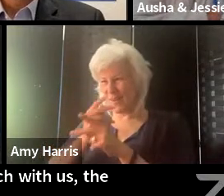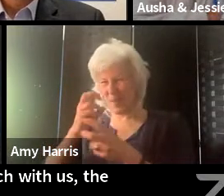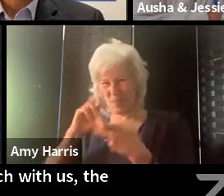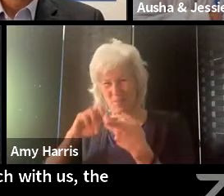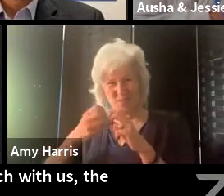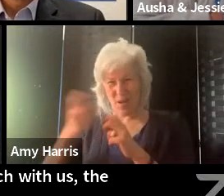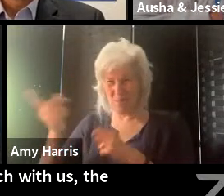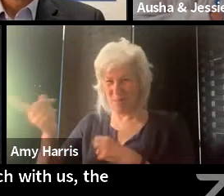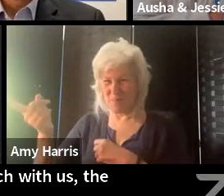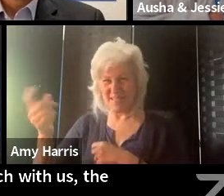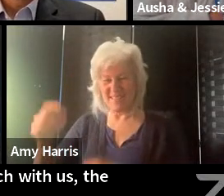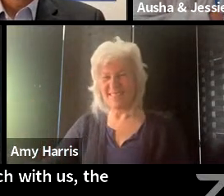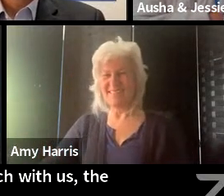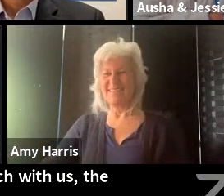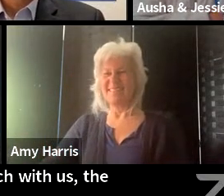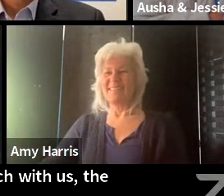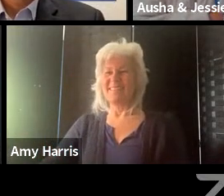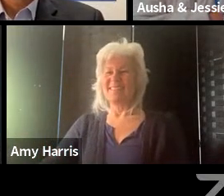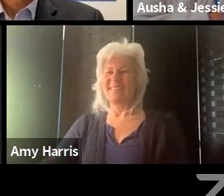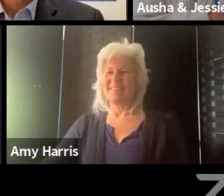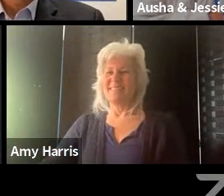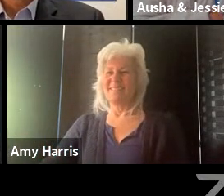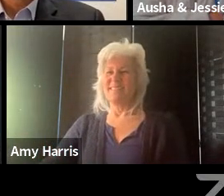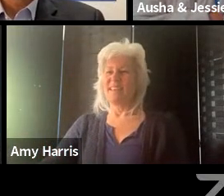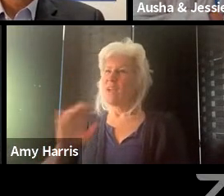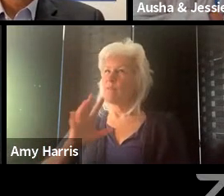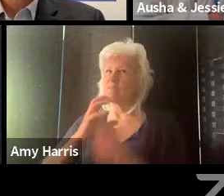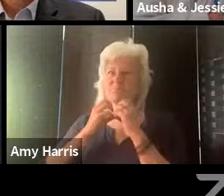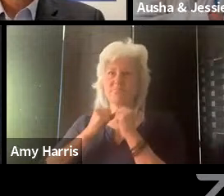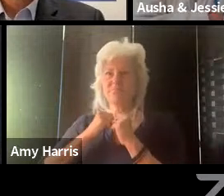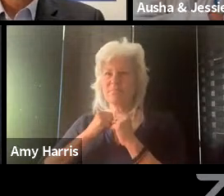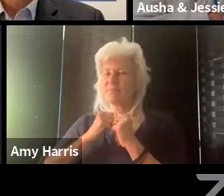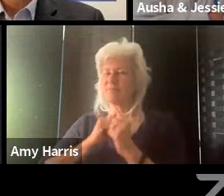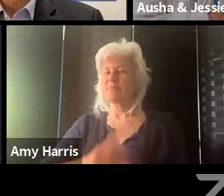having. That was so valuable.